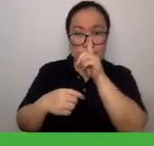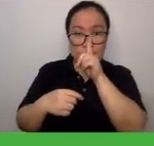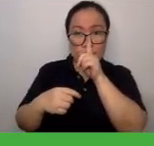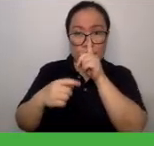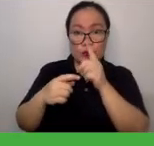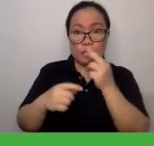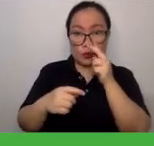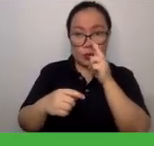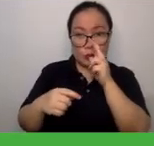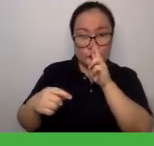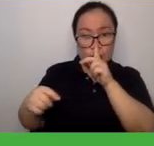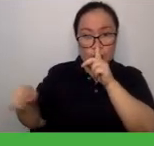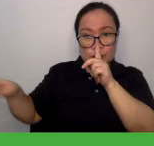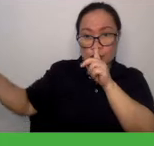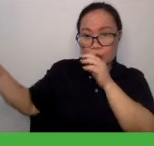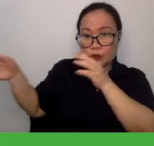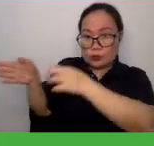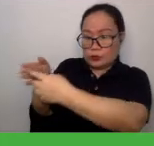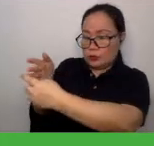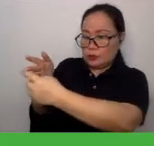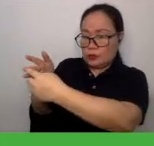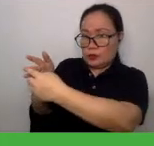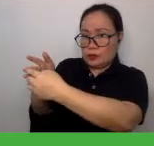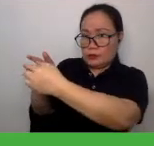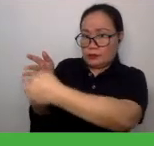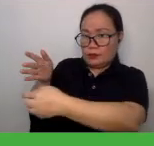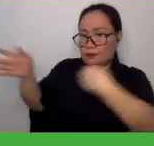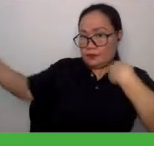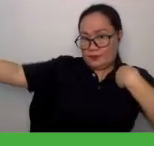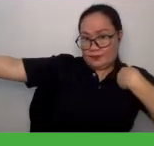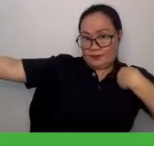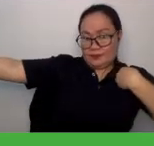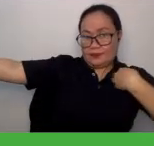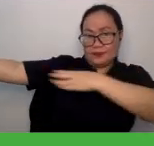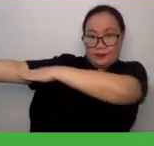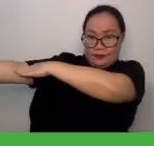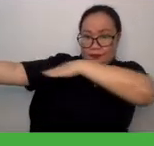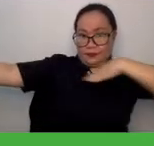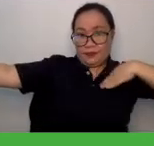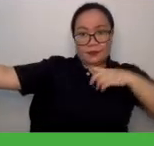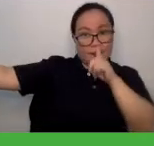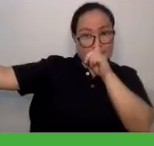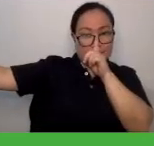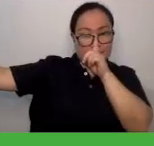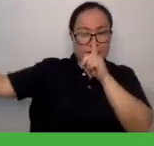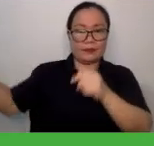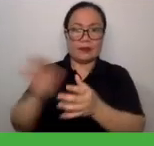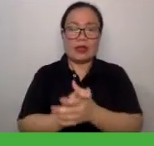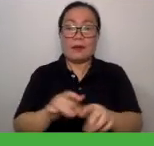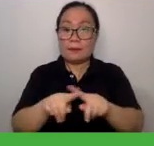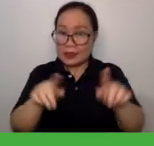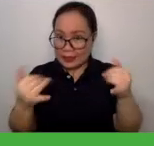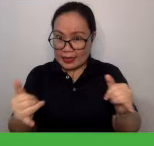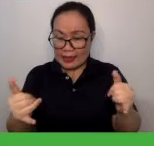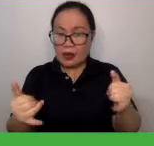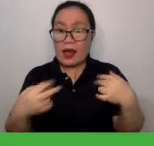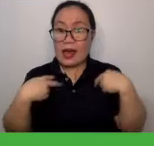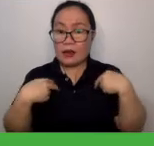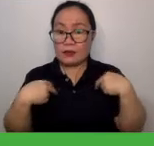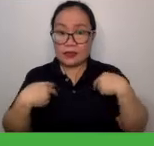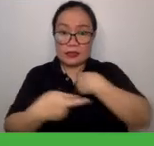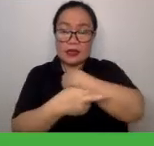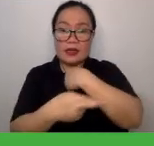the, yung pinaka-tip ng middle finger. Pero ngayon, since meron na tayong instrument, we are using meter stick.